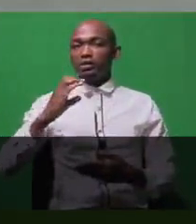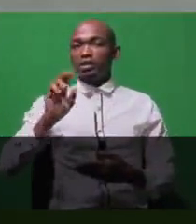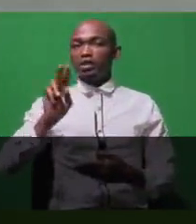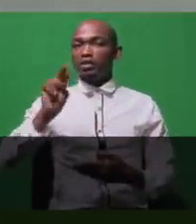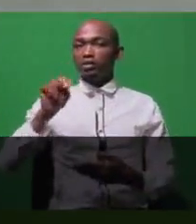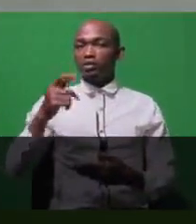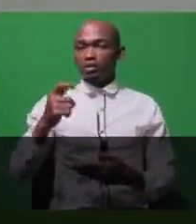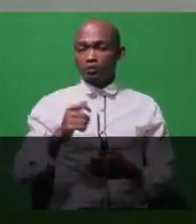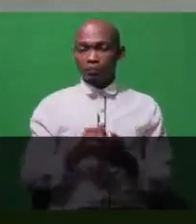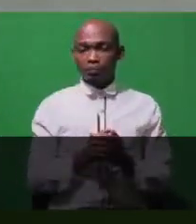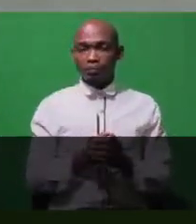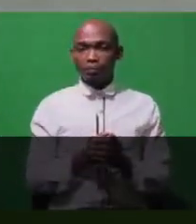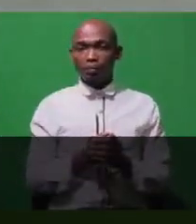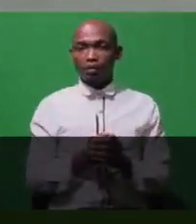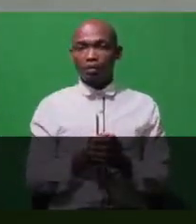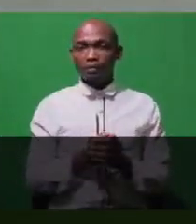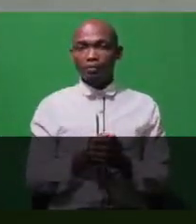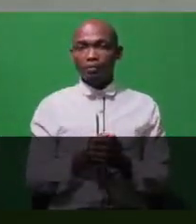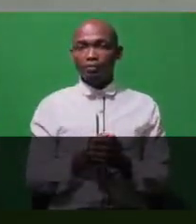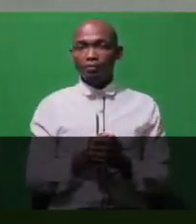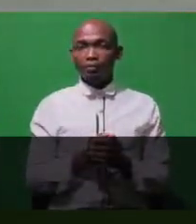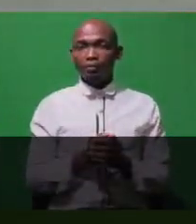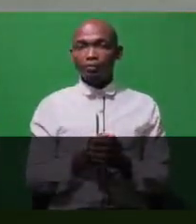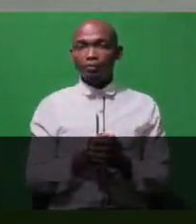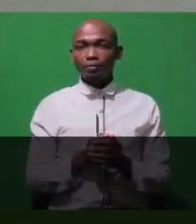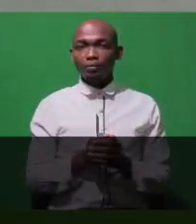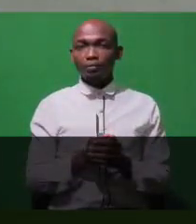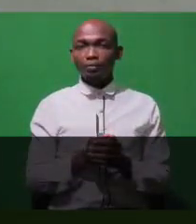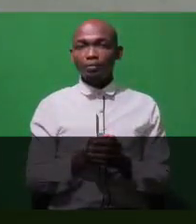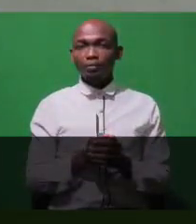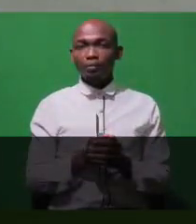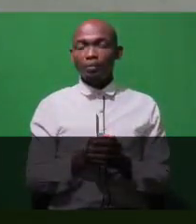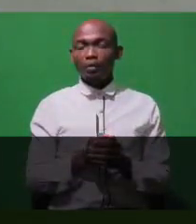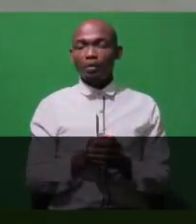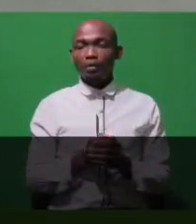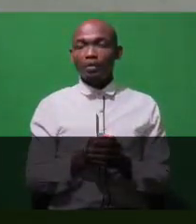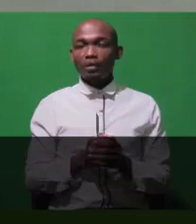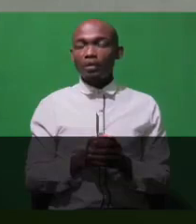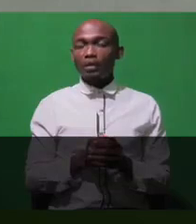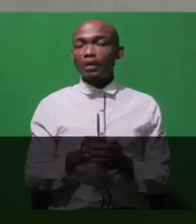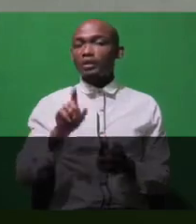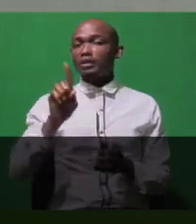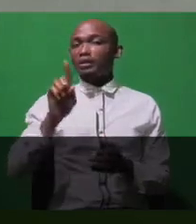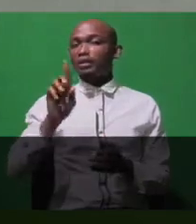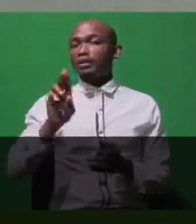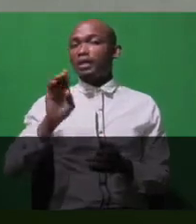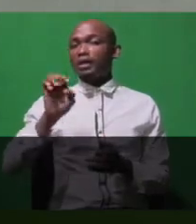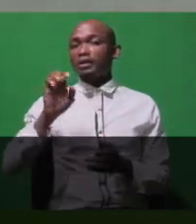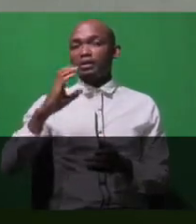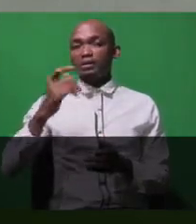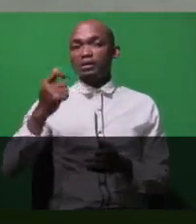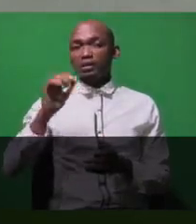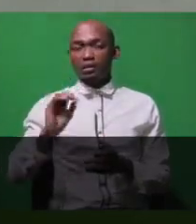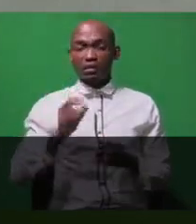The deduction given to the trader or customer when buy goods